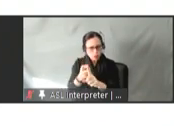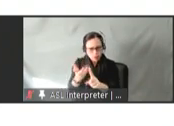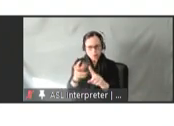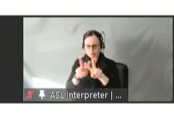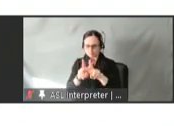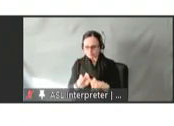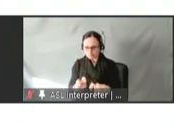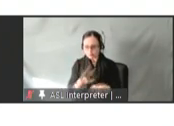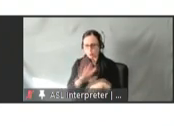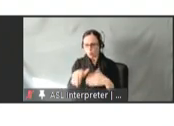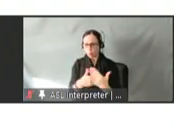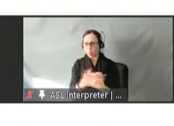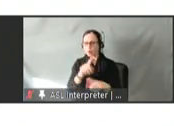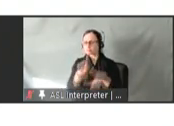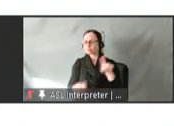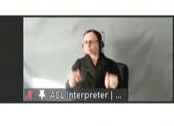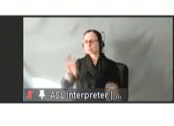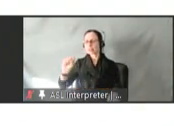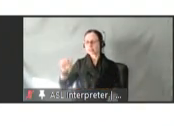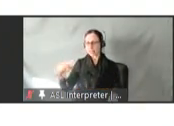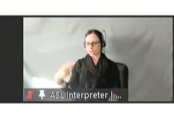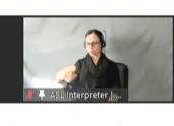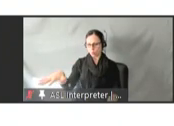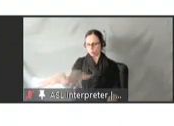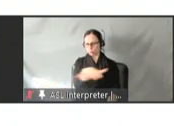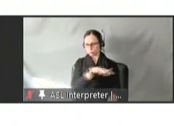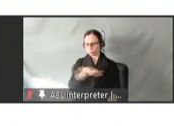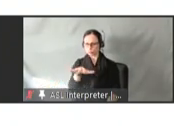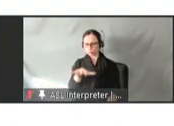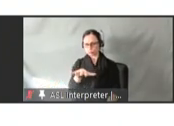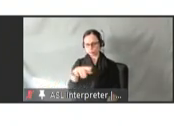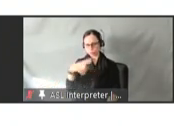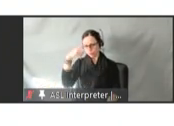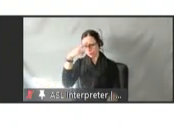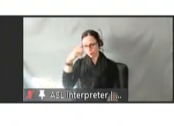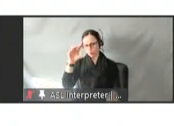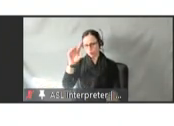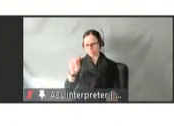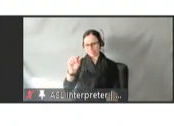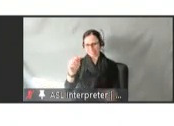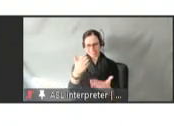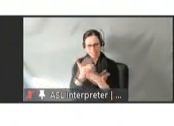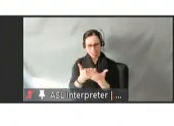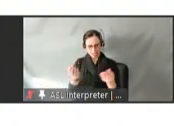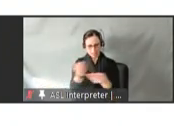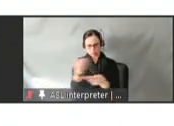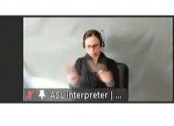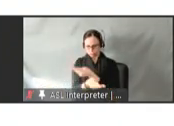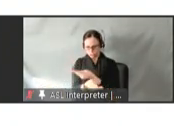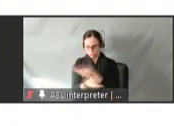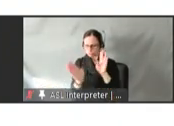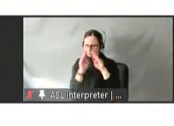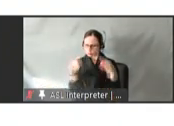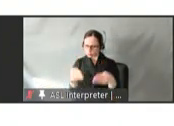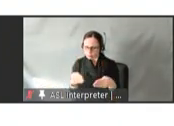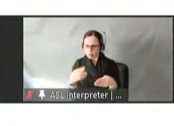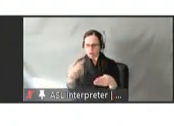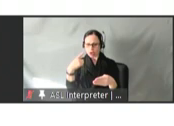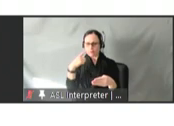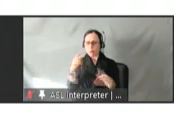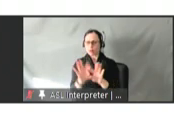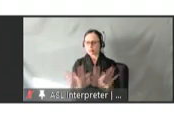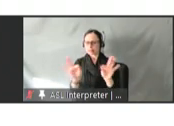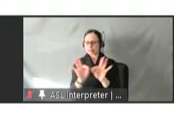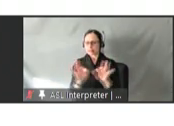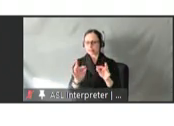different stakeholders from across the data exchange spectrum together to tackle key issues. In the